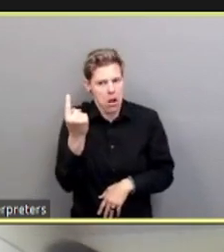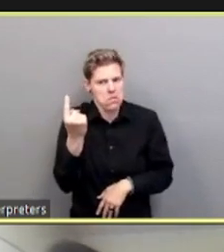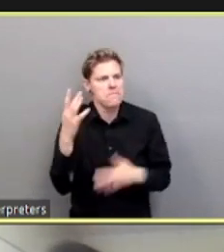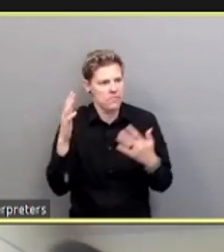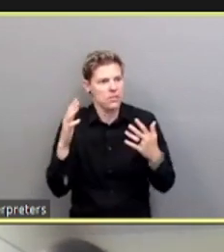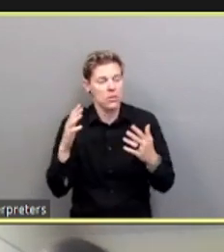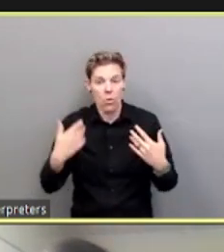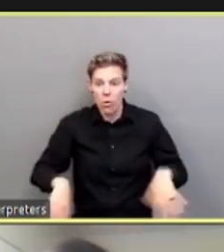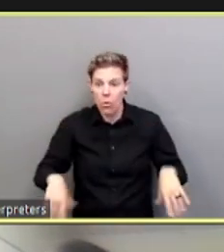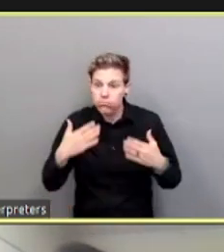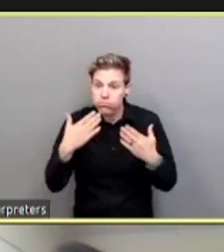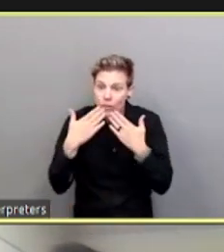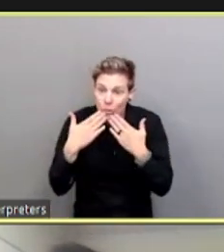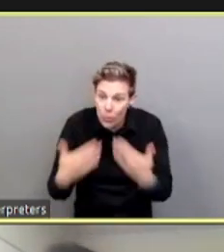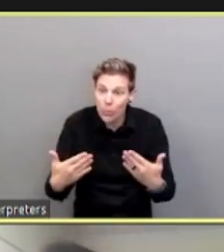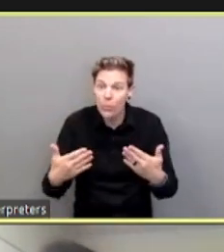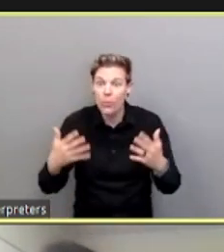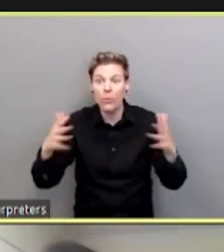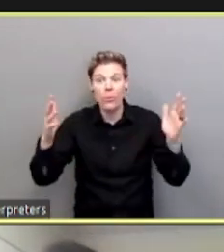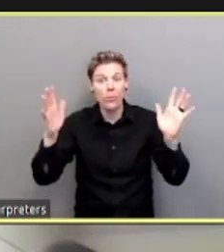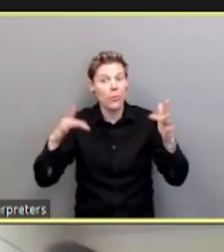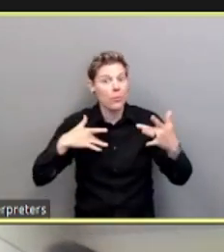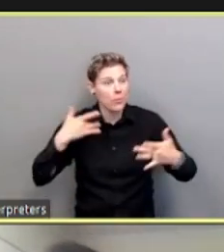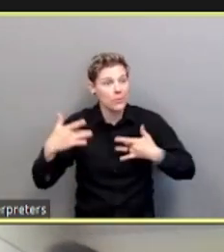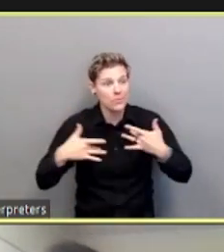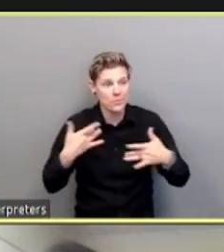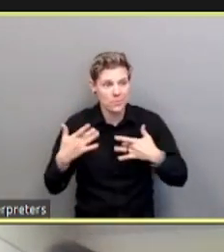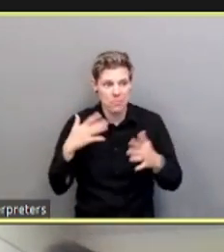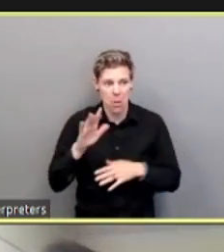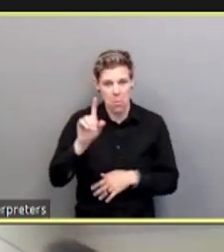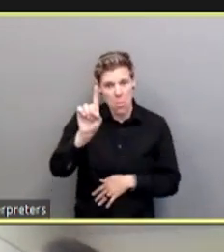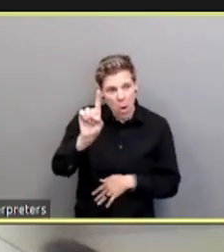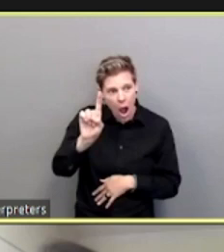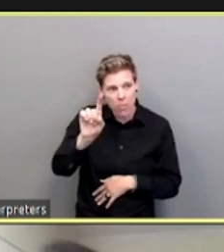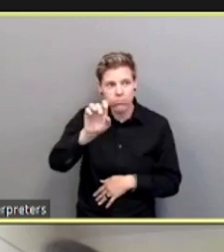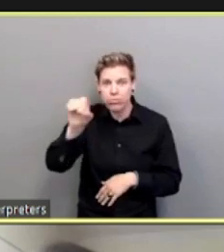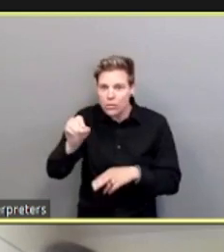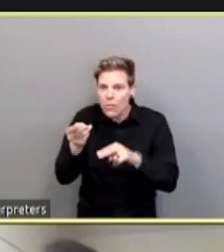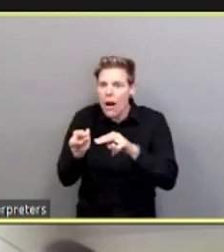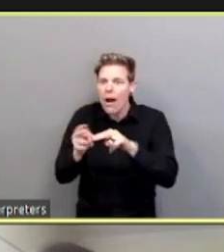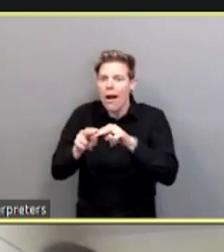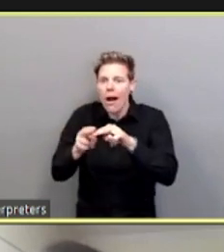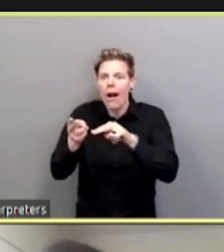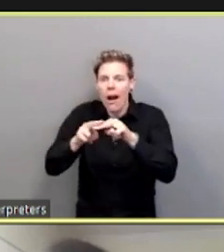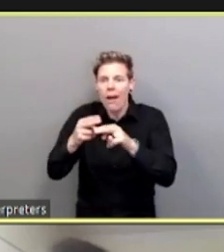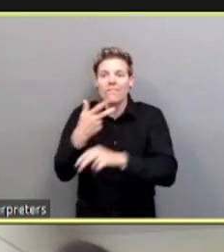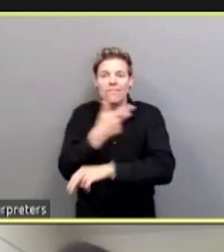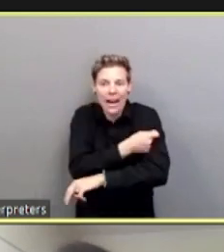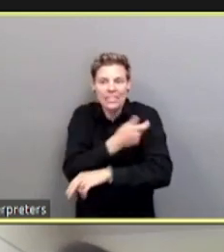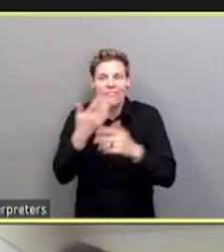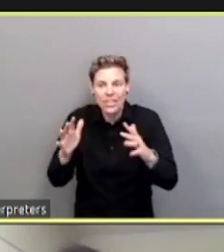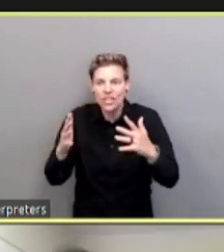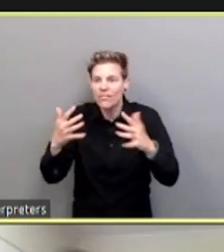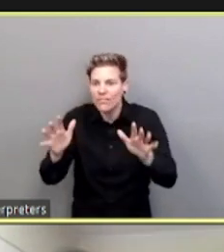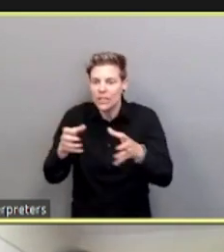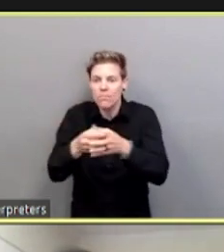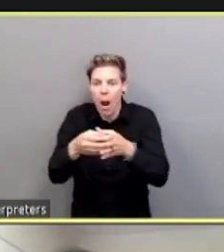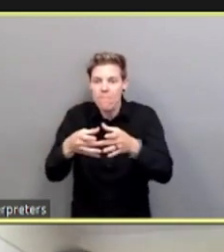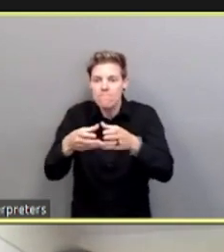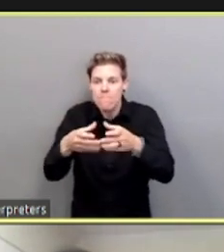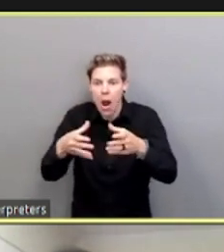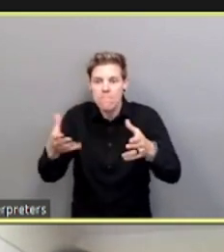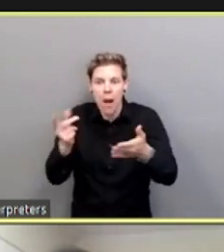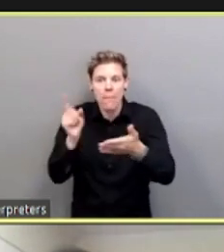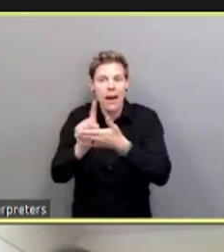exciting. We're doing about 1 percentage point every week on improving, and that's just way better than we thought we ever